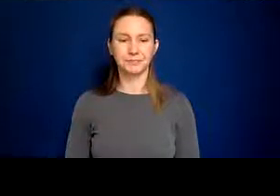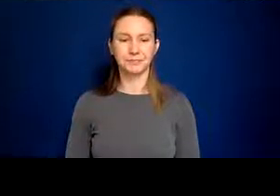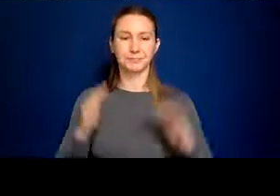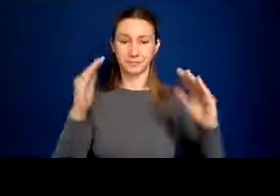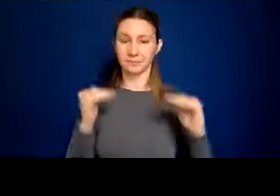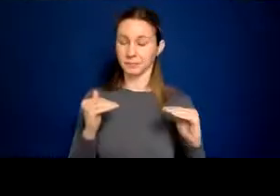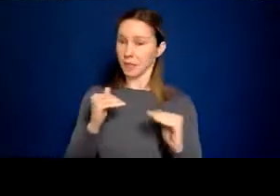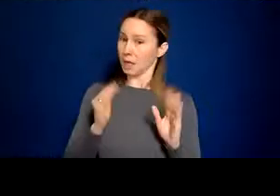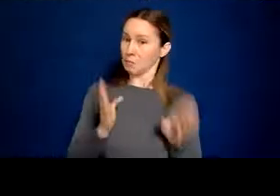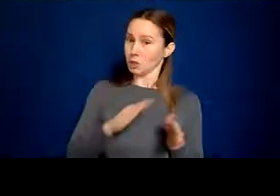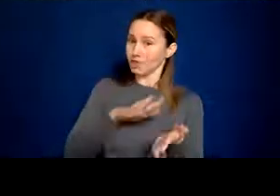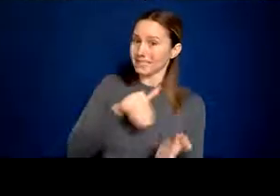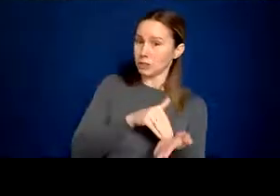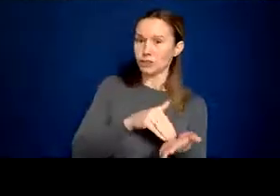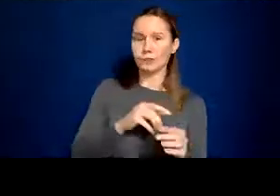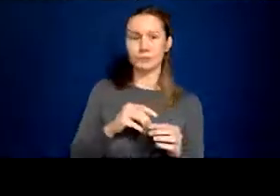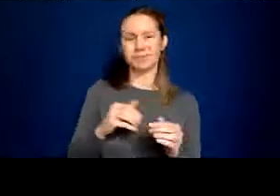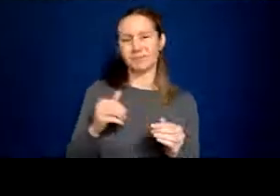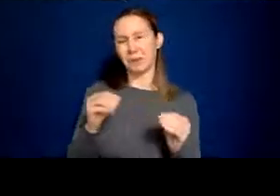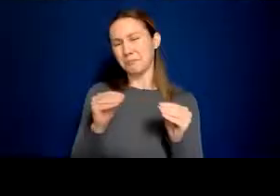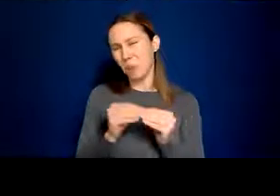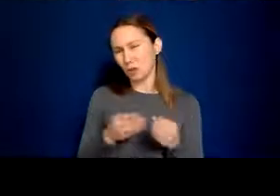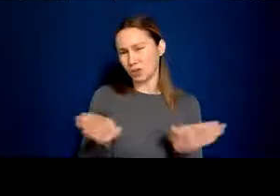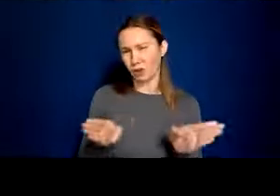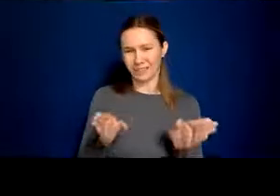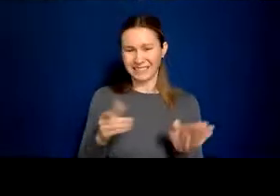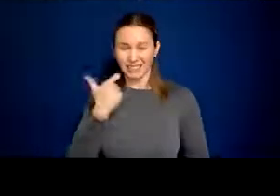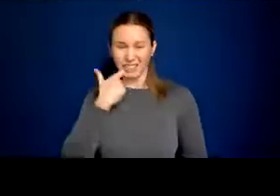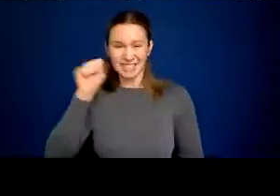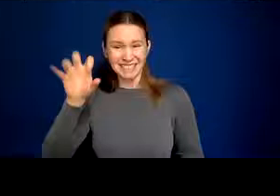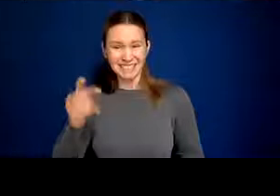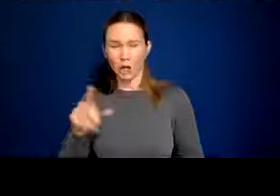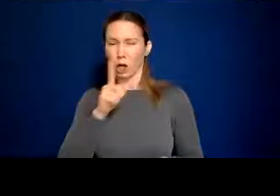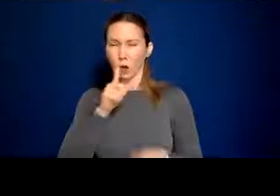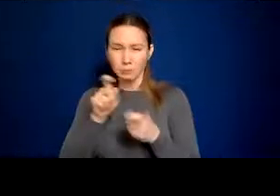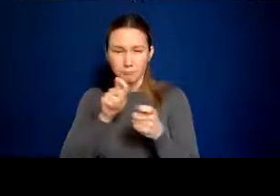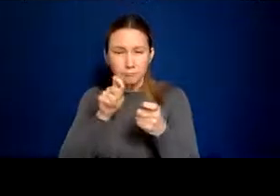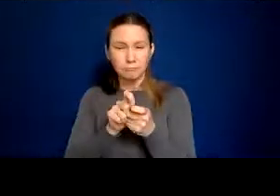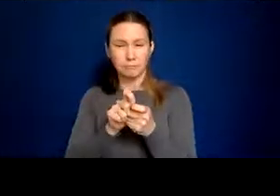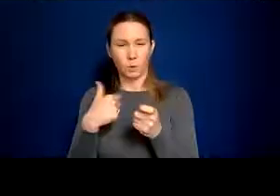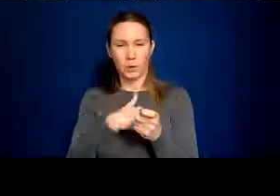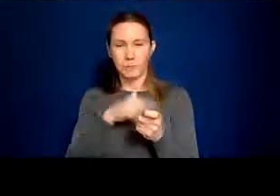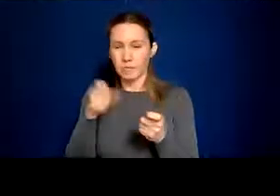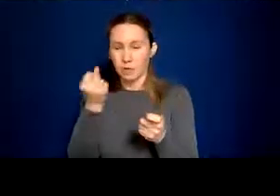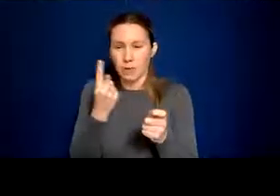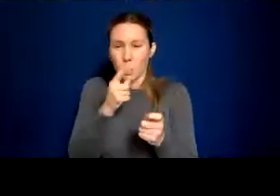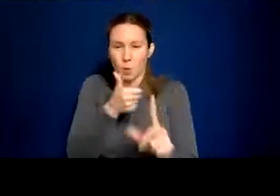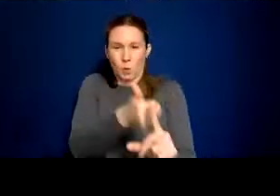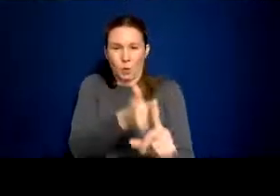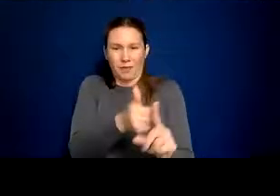but they are more generic. So the ones I just mentioned in green, we really need to understand who that person